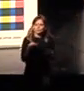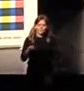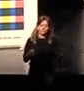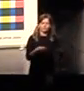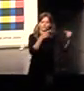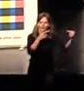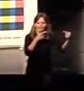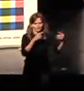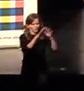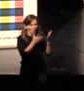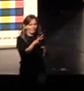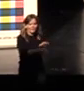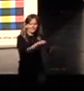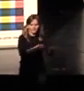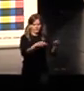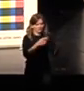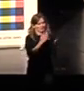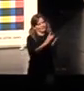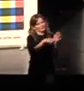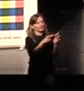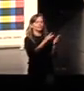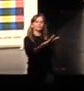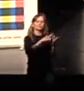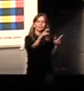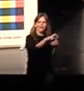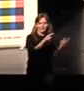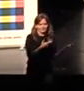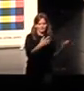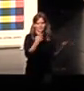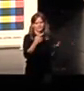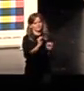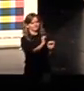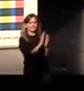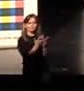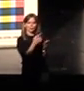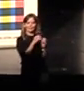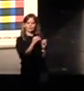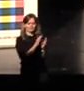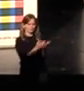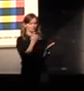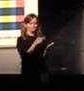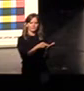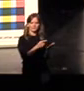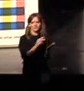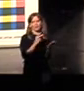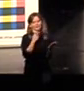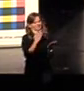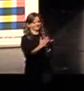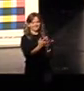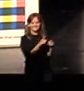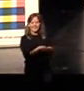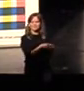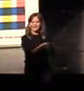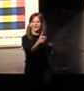jihad cursusmap world and the essence of his book was two sides of the same coin